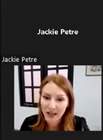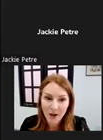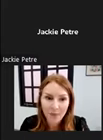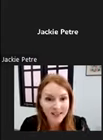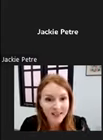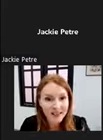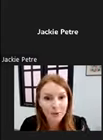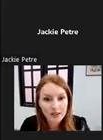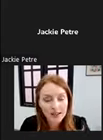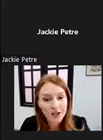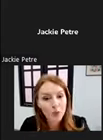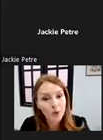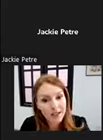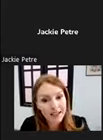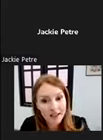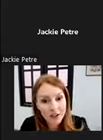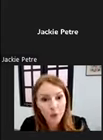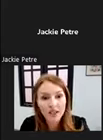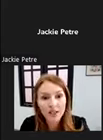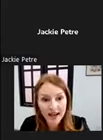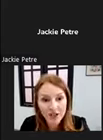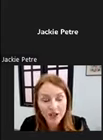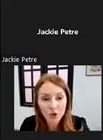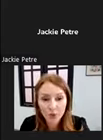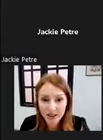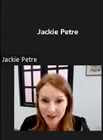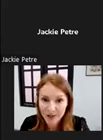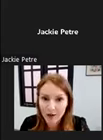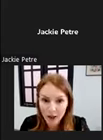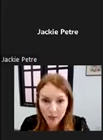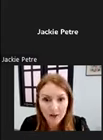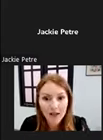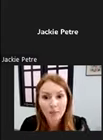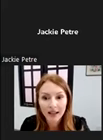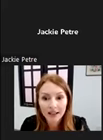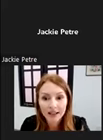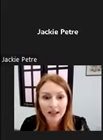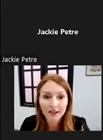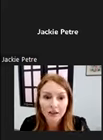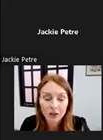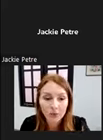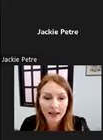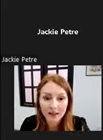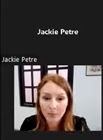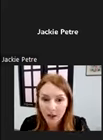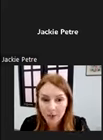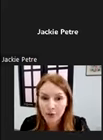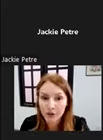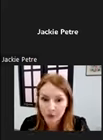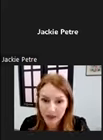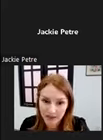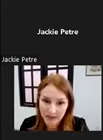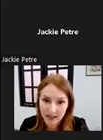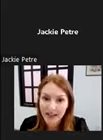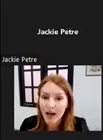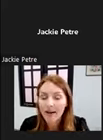So again, I'll mention that the presentation will be in English with Spanish interpretation available by clicking on the globe at the bottom of your